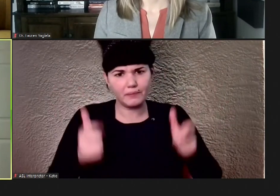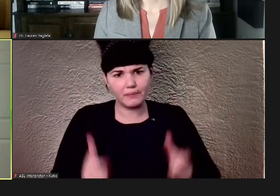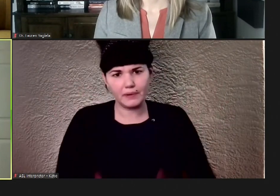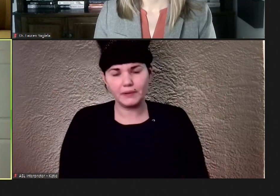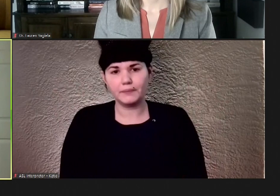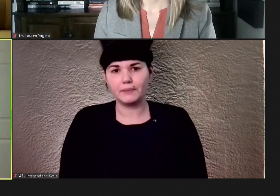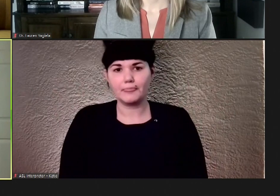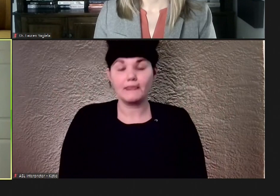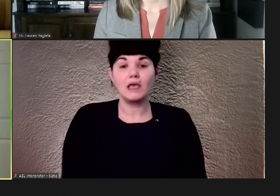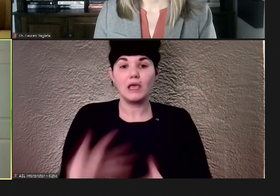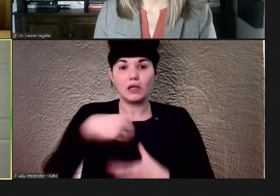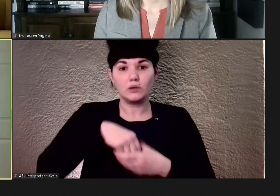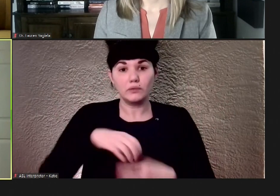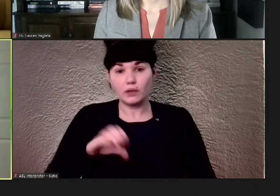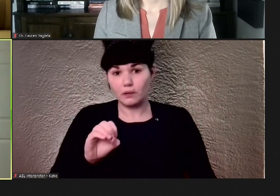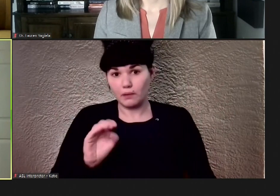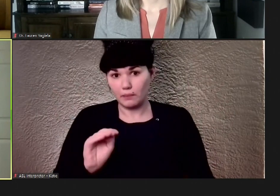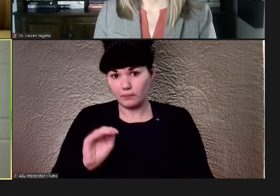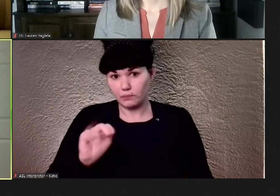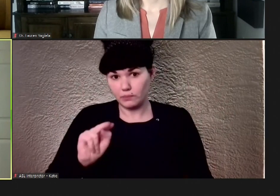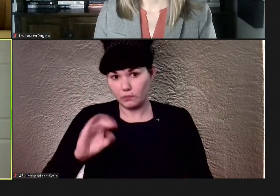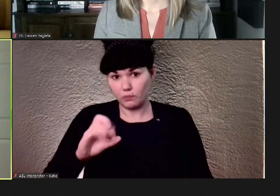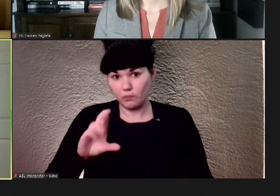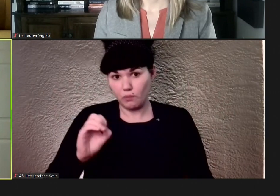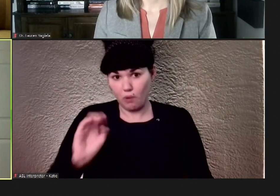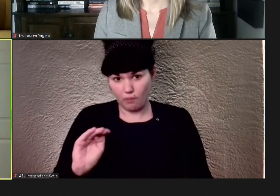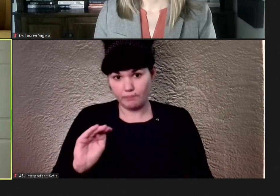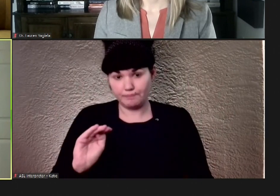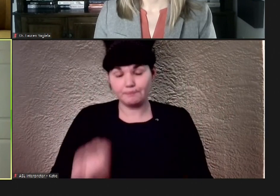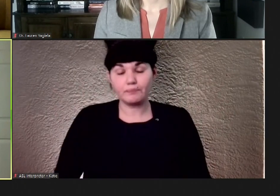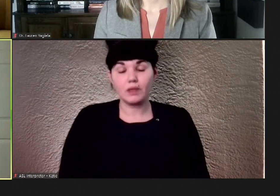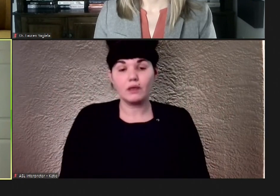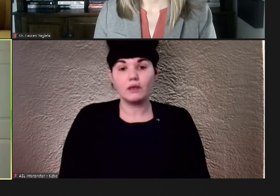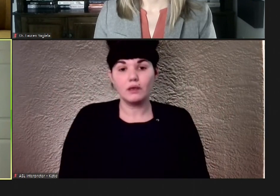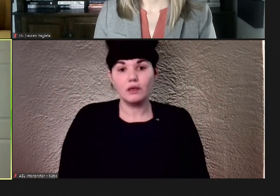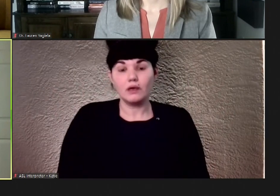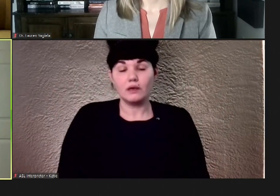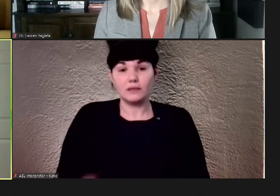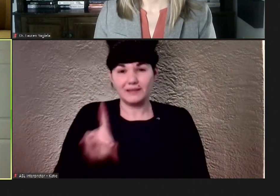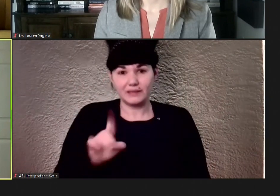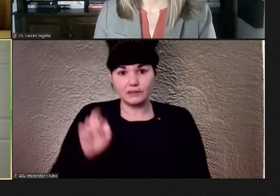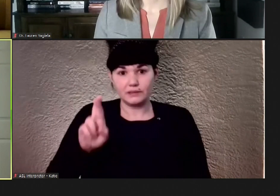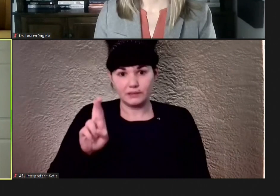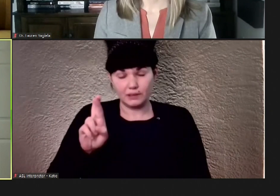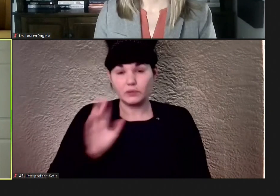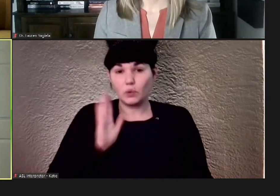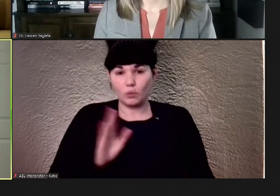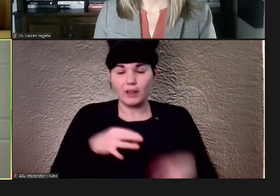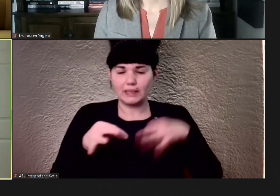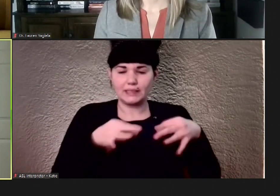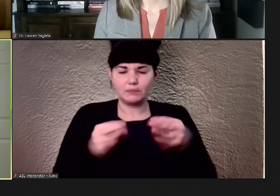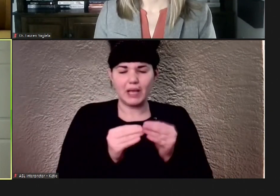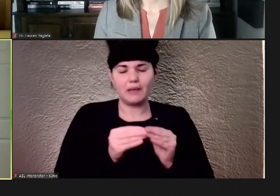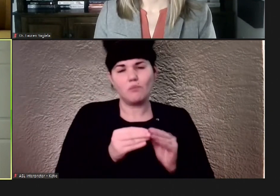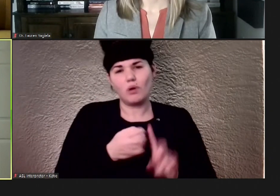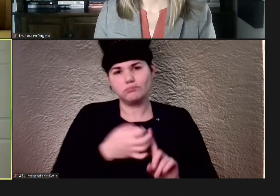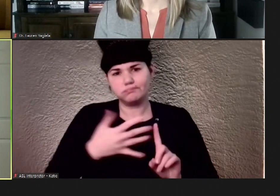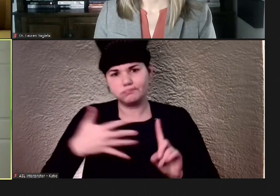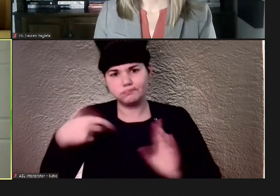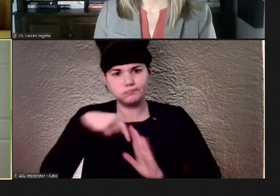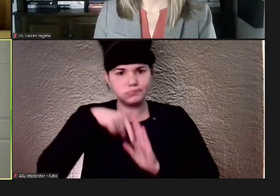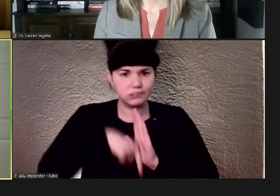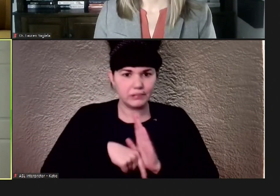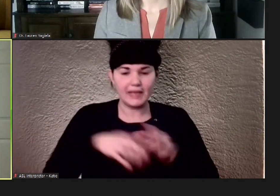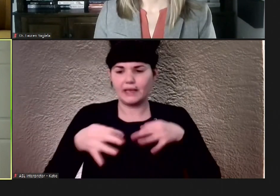Omicron variant. Dr. Bagdasarian will go into further detail on this week's trends and the wave of infections that we